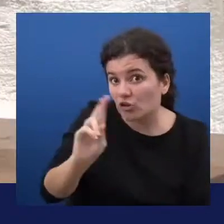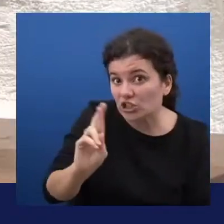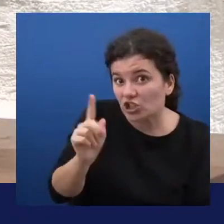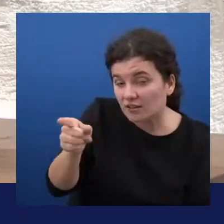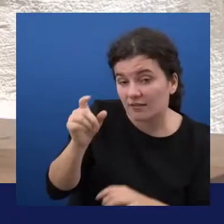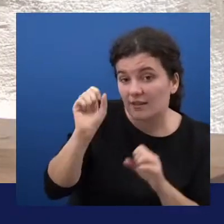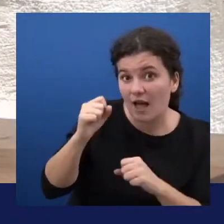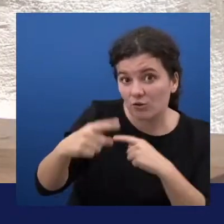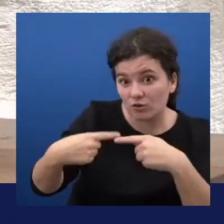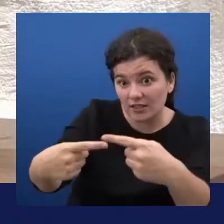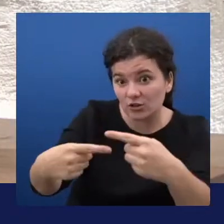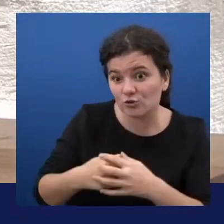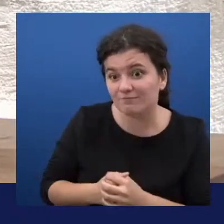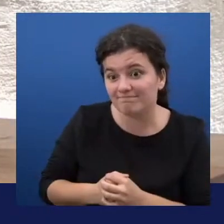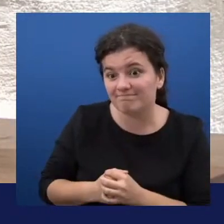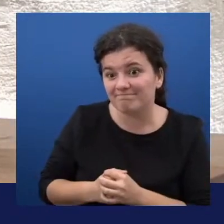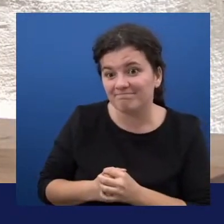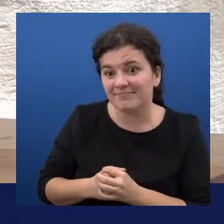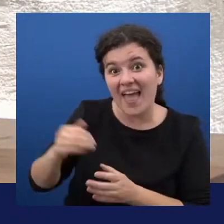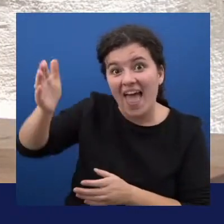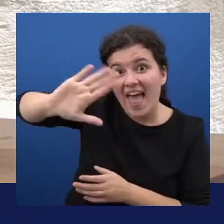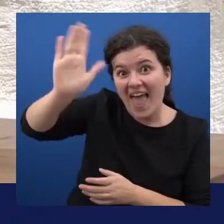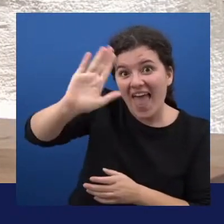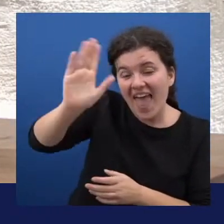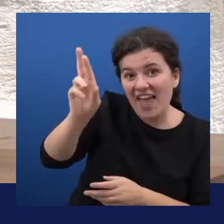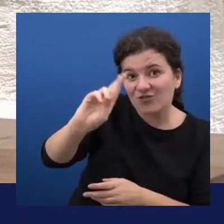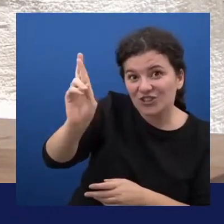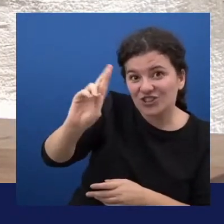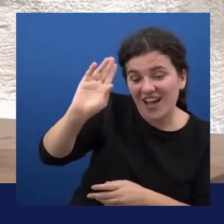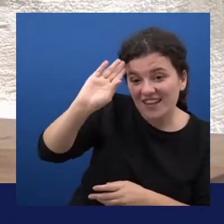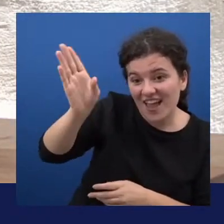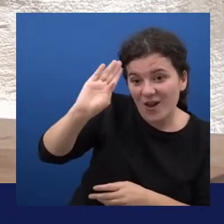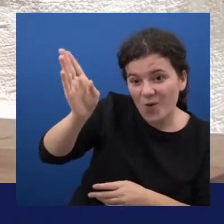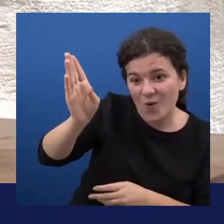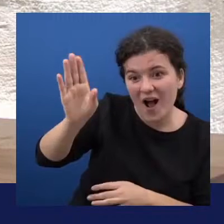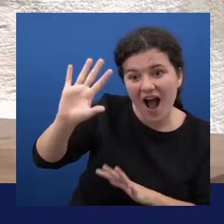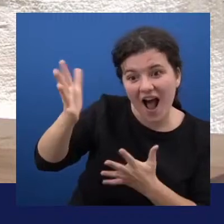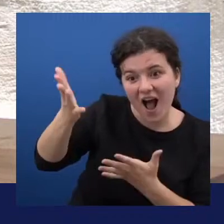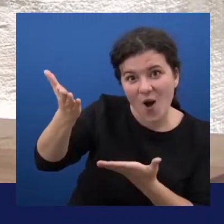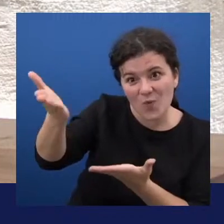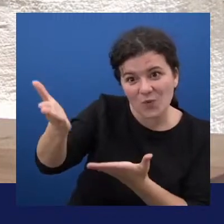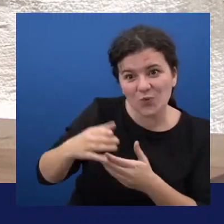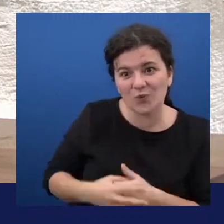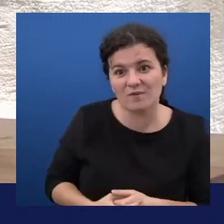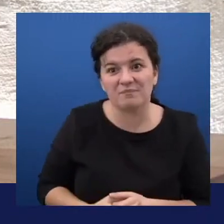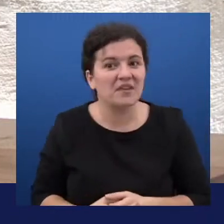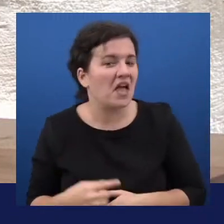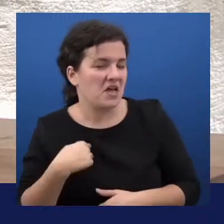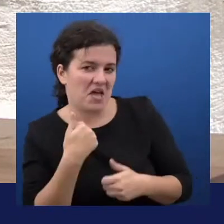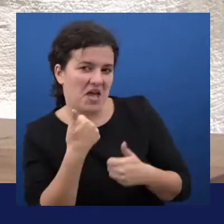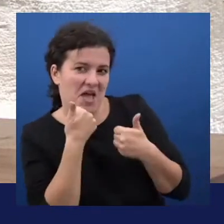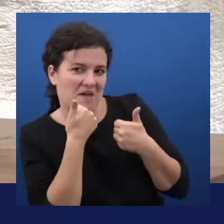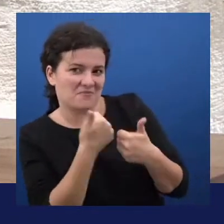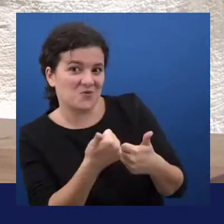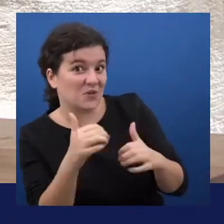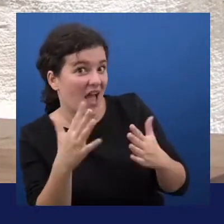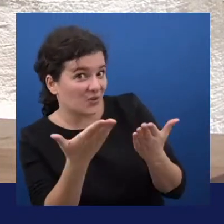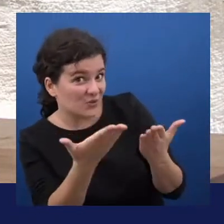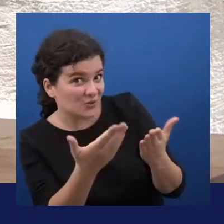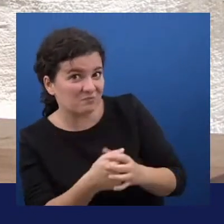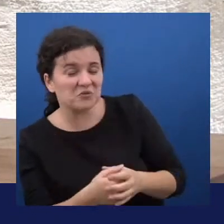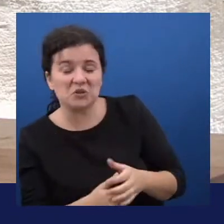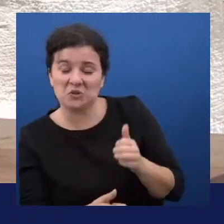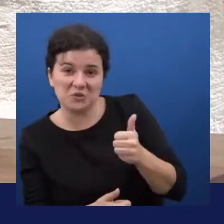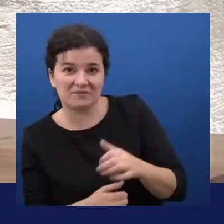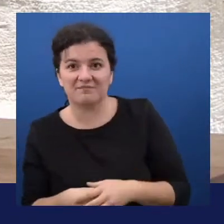gift card from Amazon. Hey, I'm here. I'm well, sir. How are you? We're choosing the best, the most funny tweet. And look, my audio worked